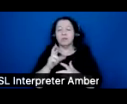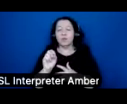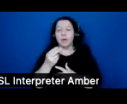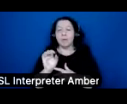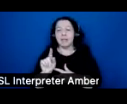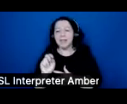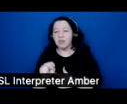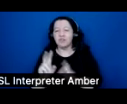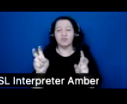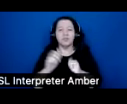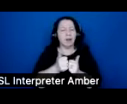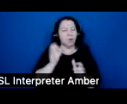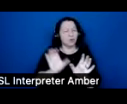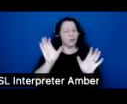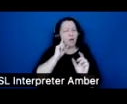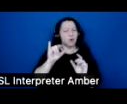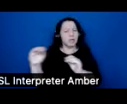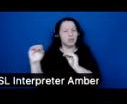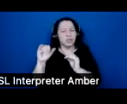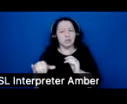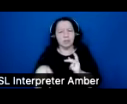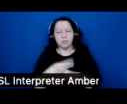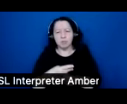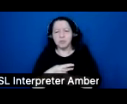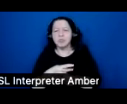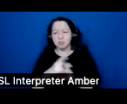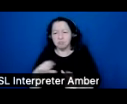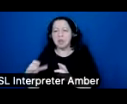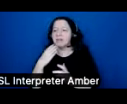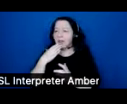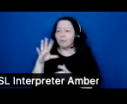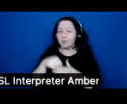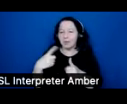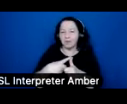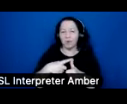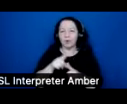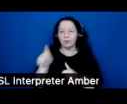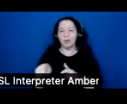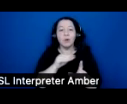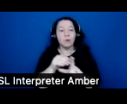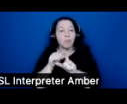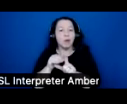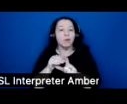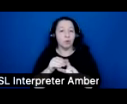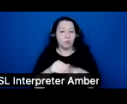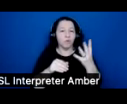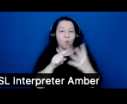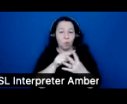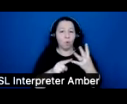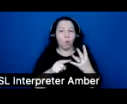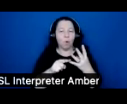So thank you everybody for participating on that first question. So just again, a reminder of 4 elements. And